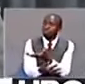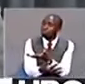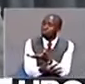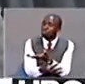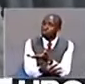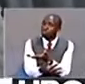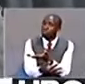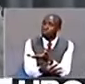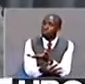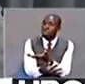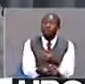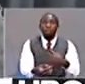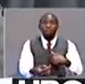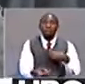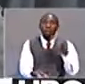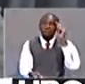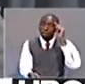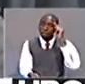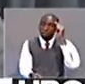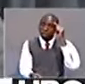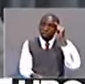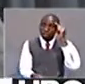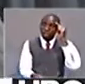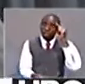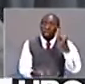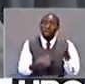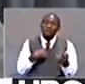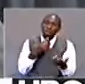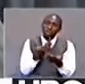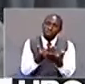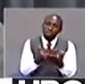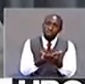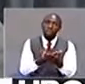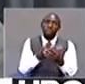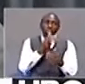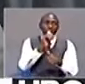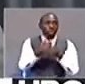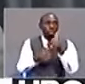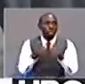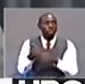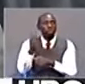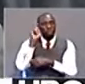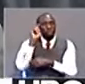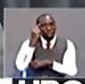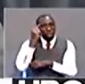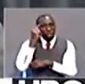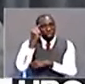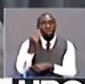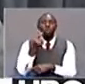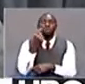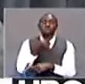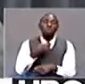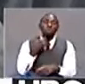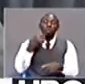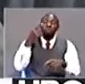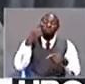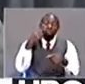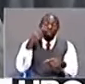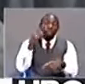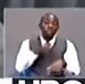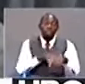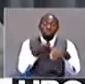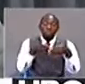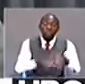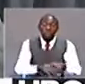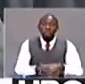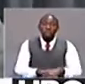think, for me, I would want everybody to think, who will cry when you die? We